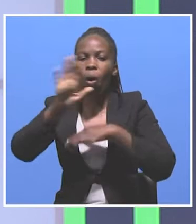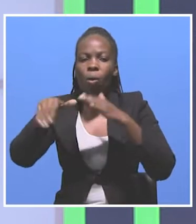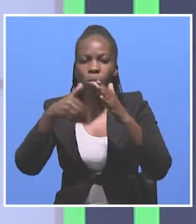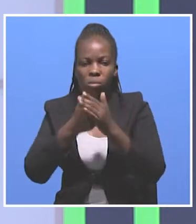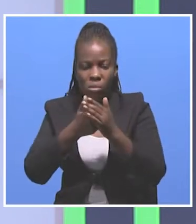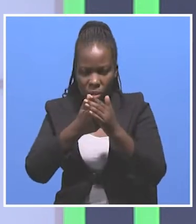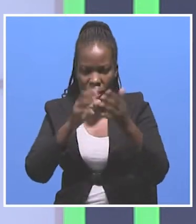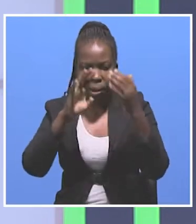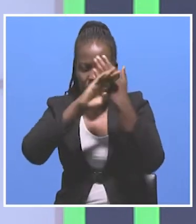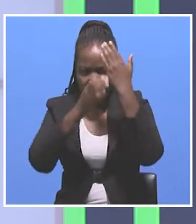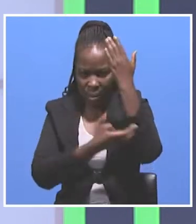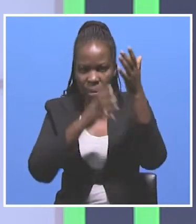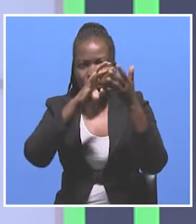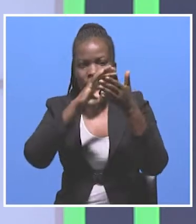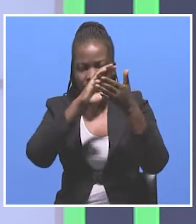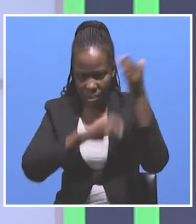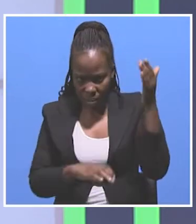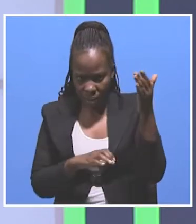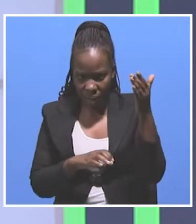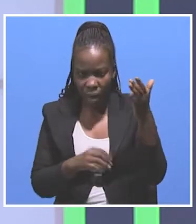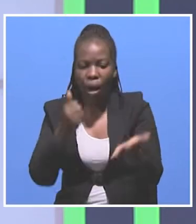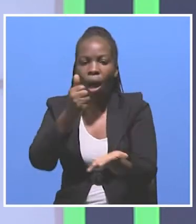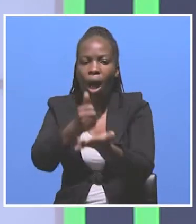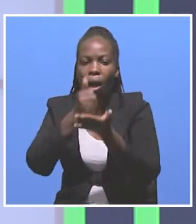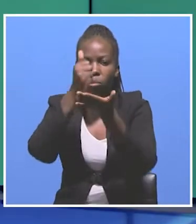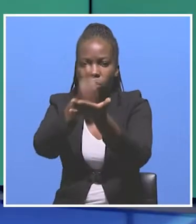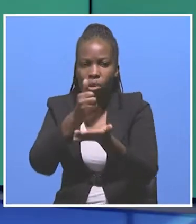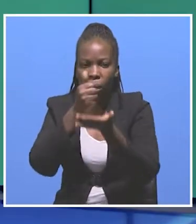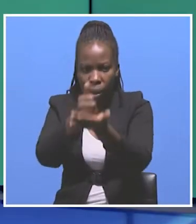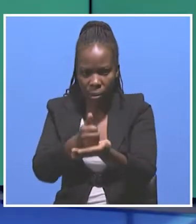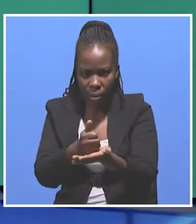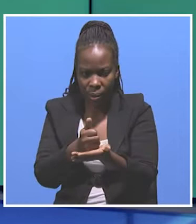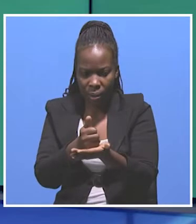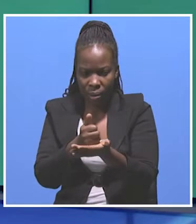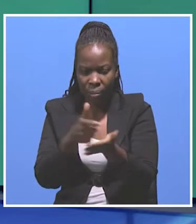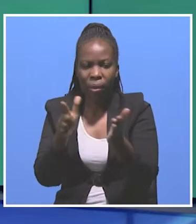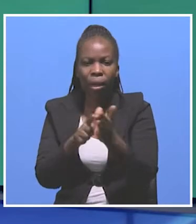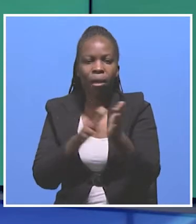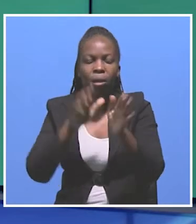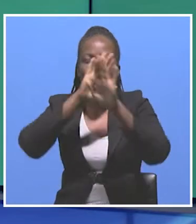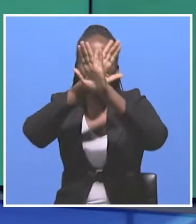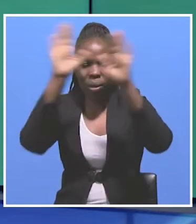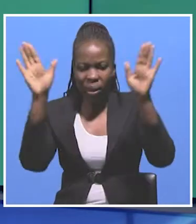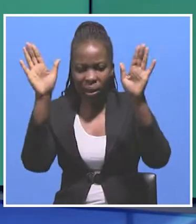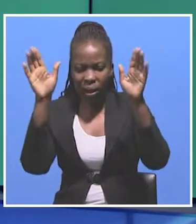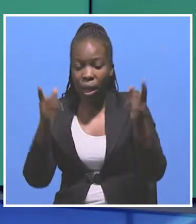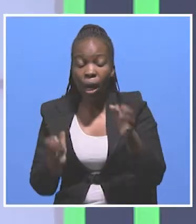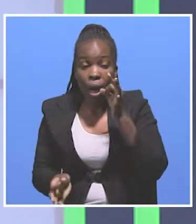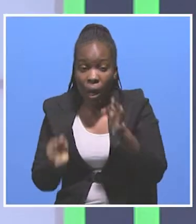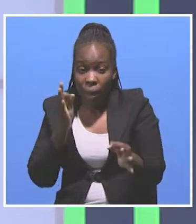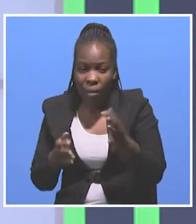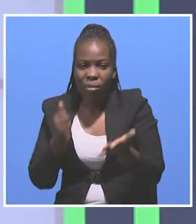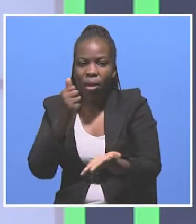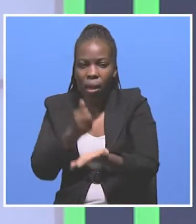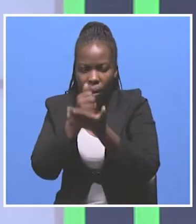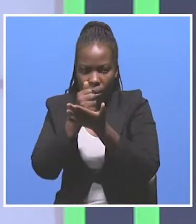of the mother should be assisted. The law is very clear that where assistance is needed, it should be